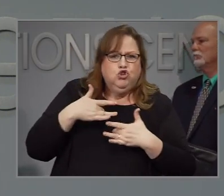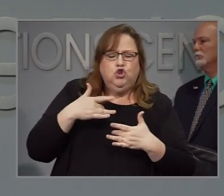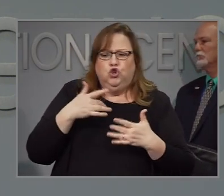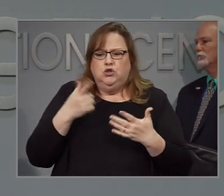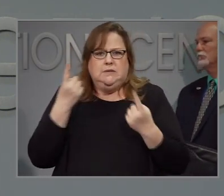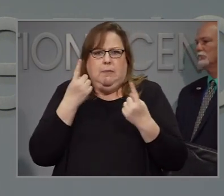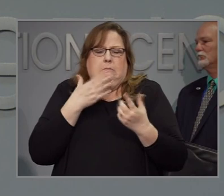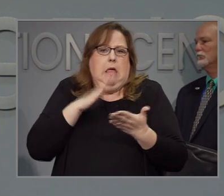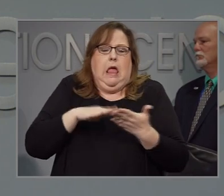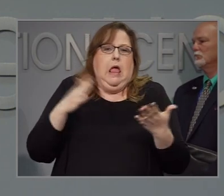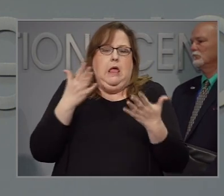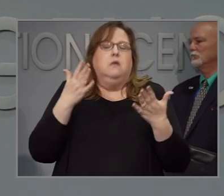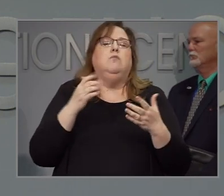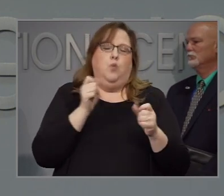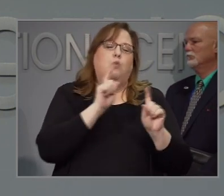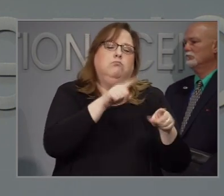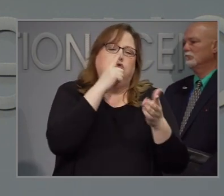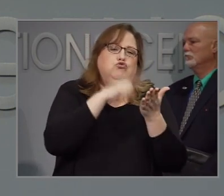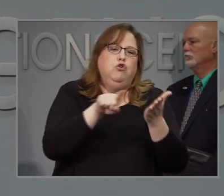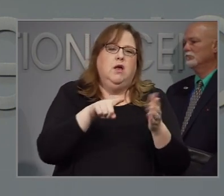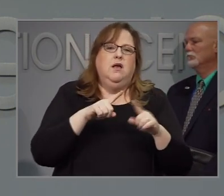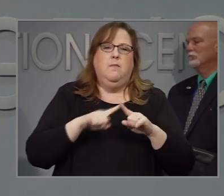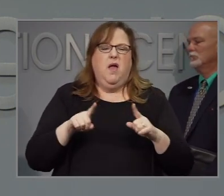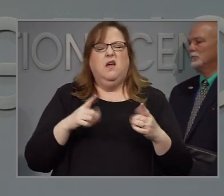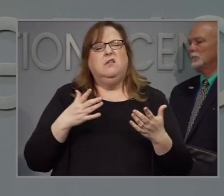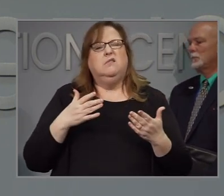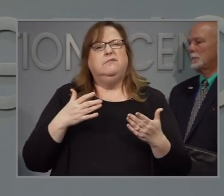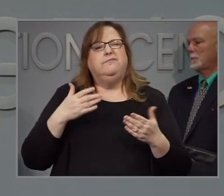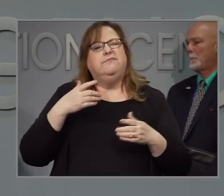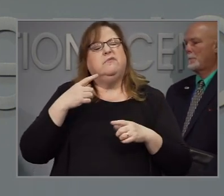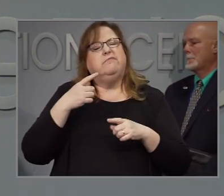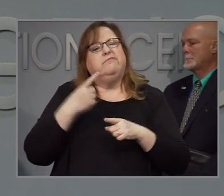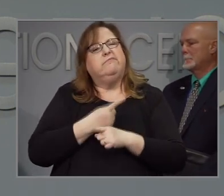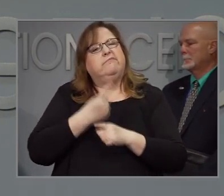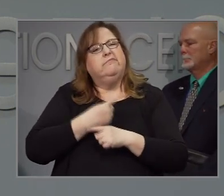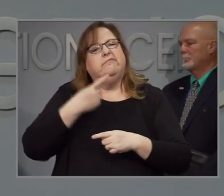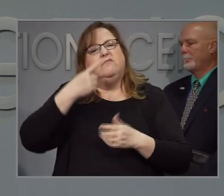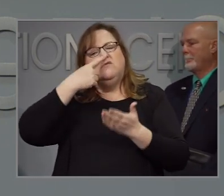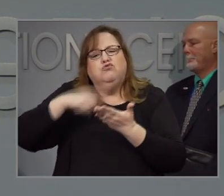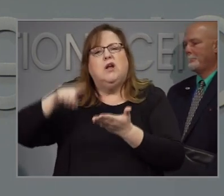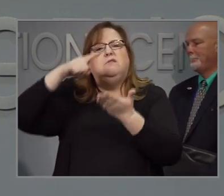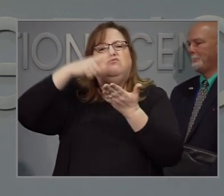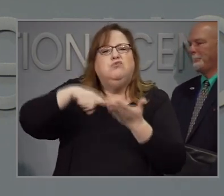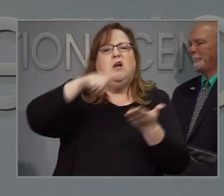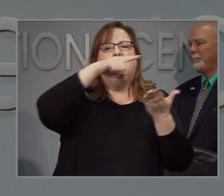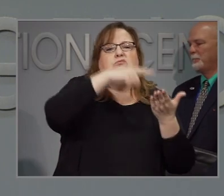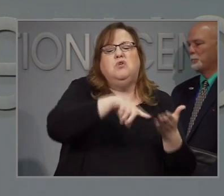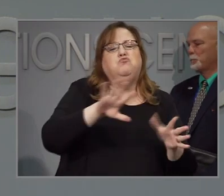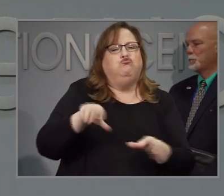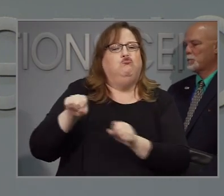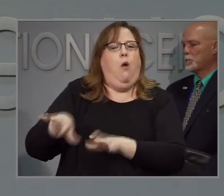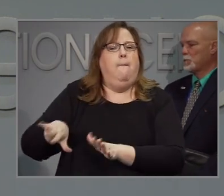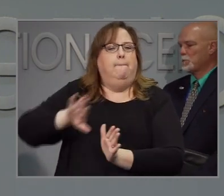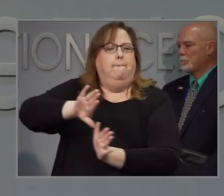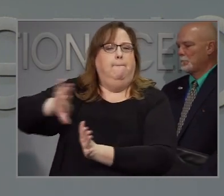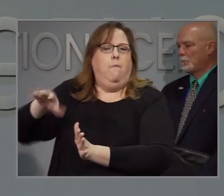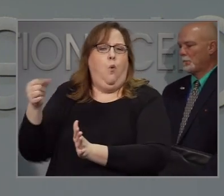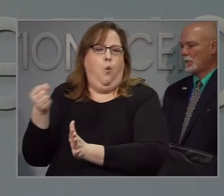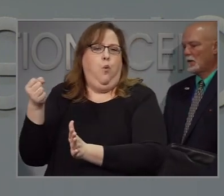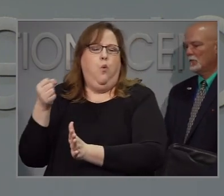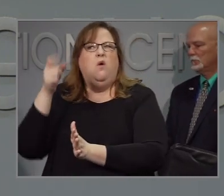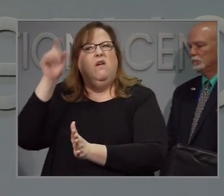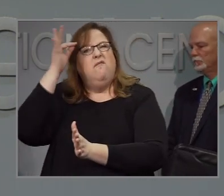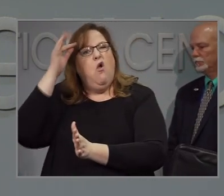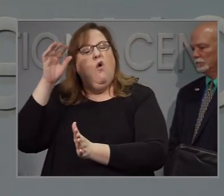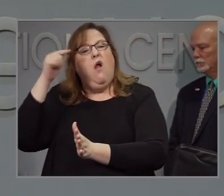more routine kinds of surveys are not being done. And that is because the federal government did loosen